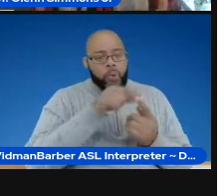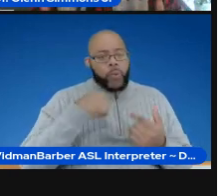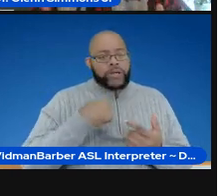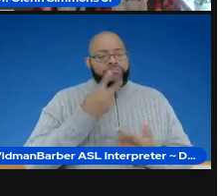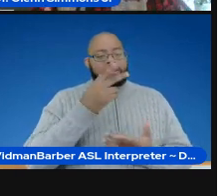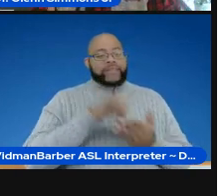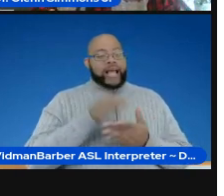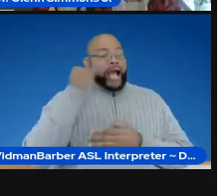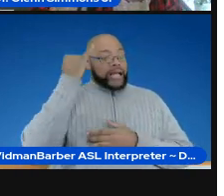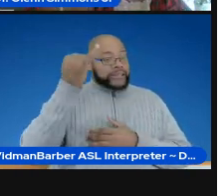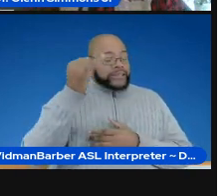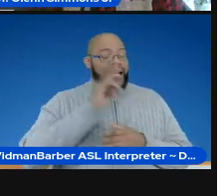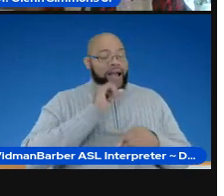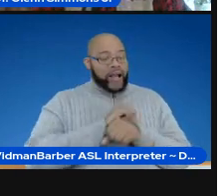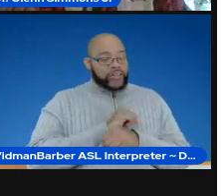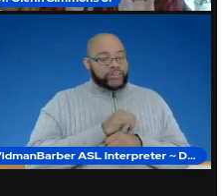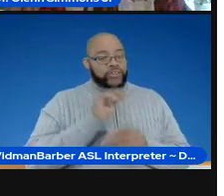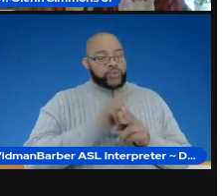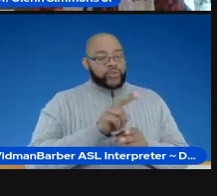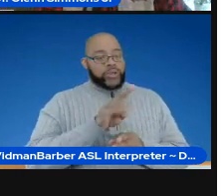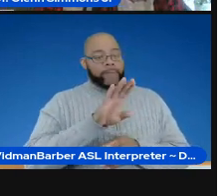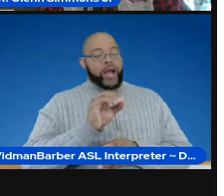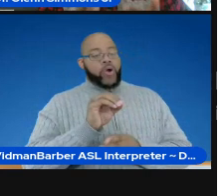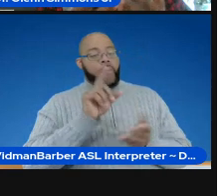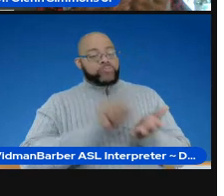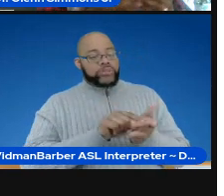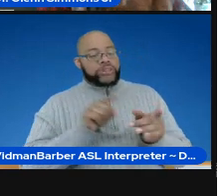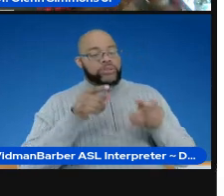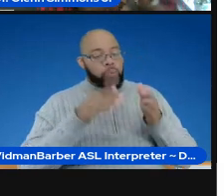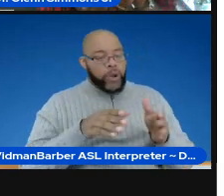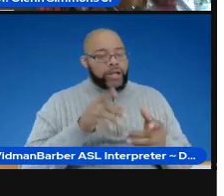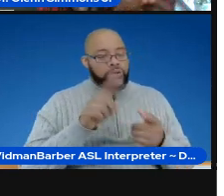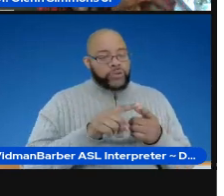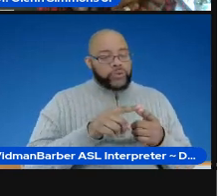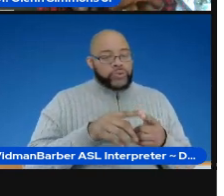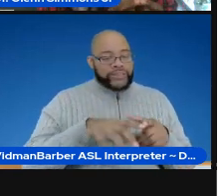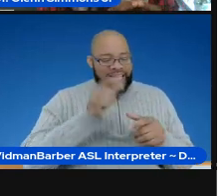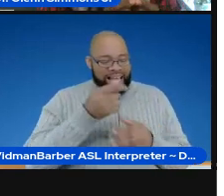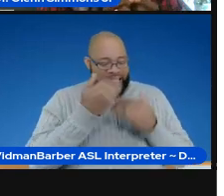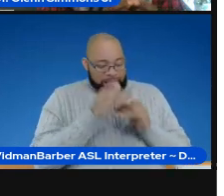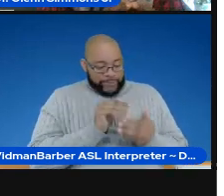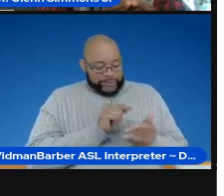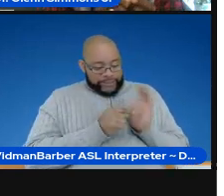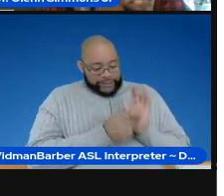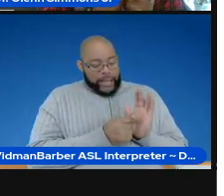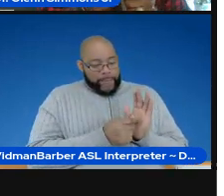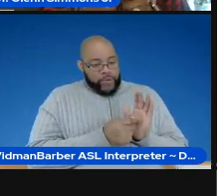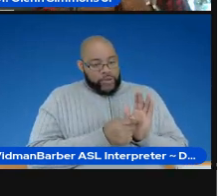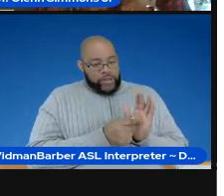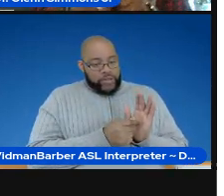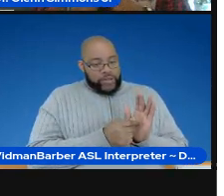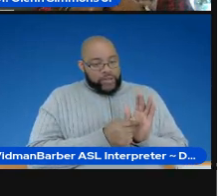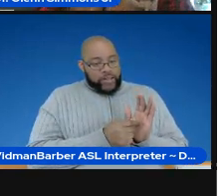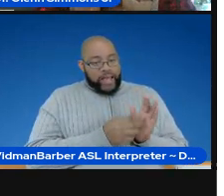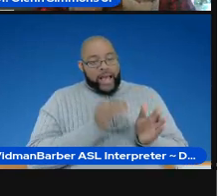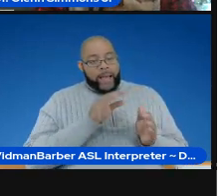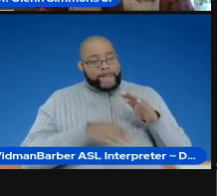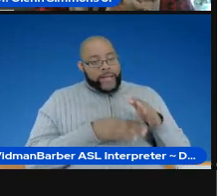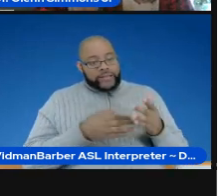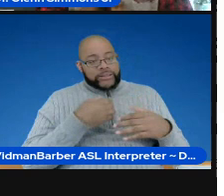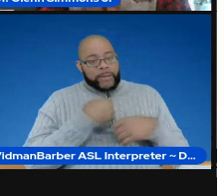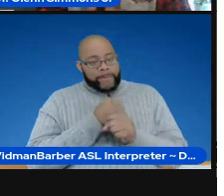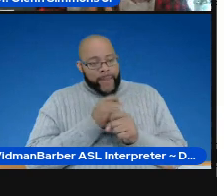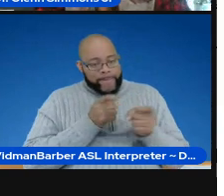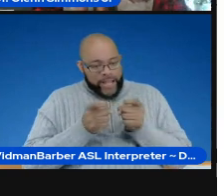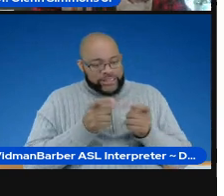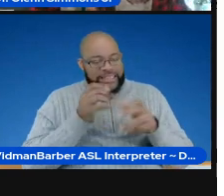the idea, actually, of using bioprinting as a way of taking a limited sample and, basically managing to